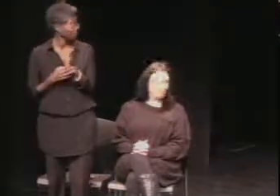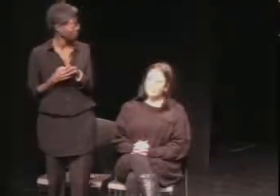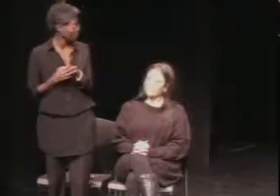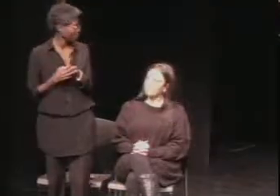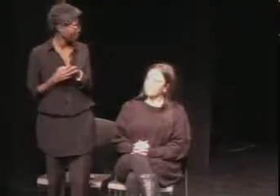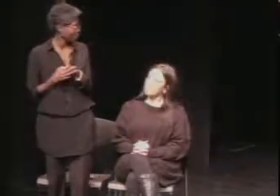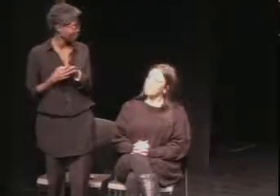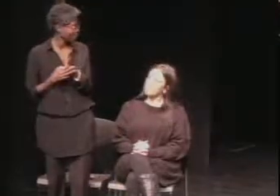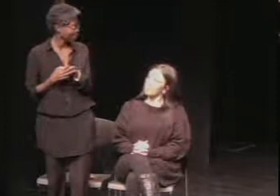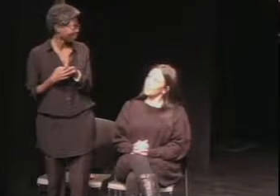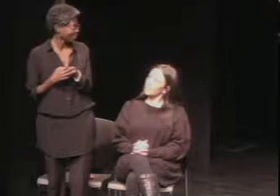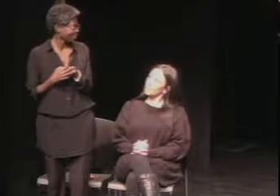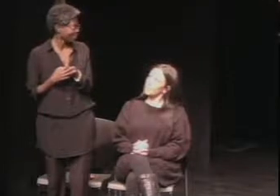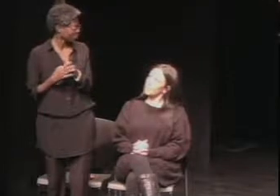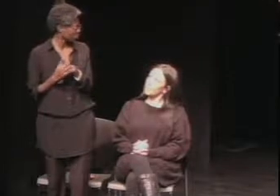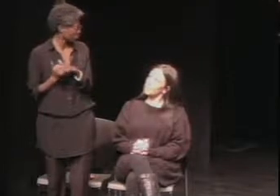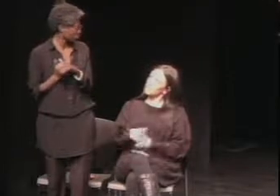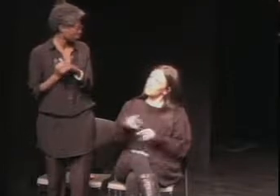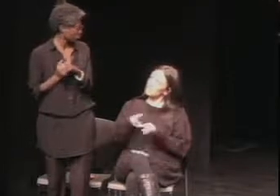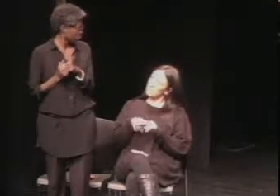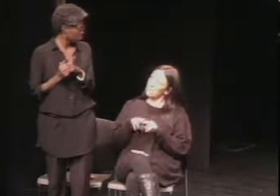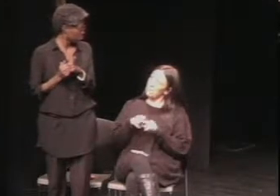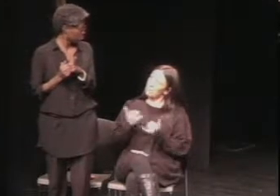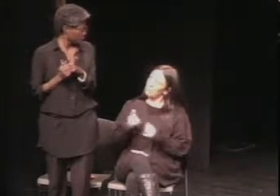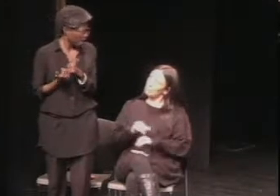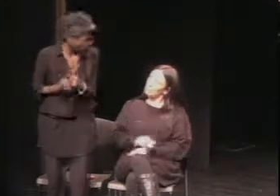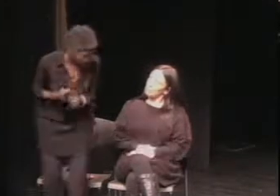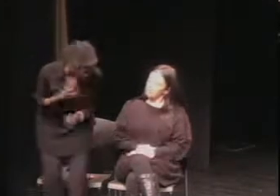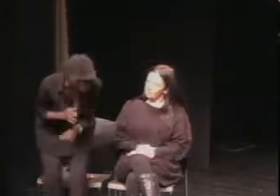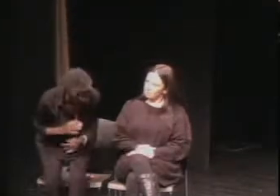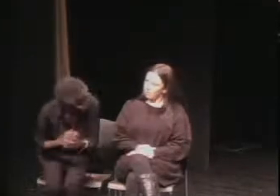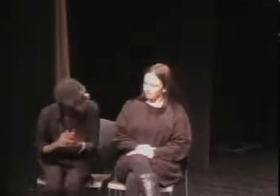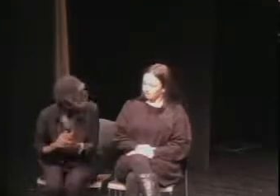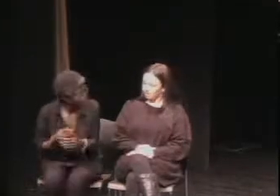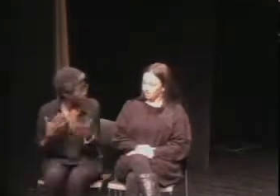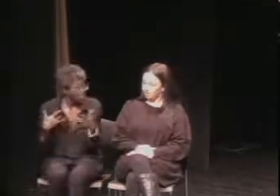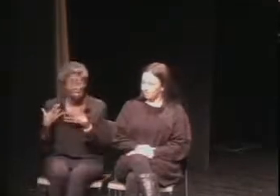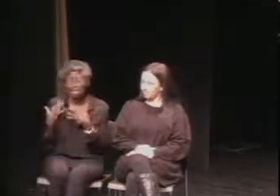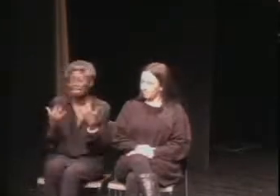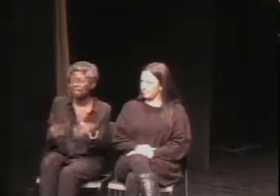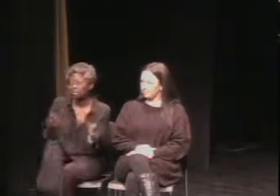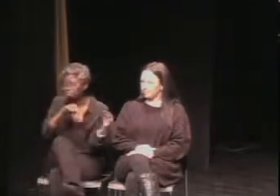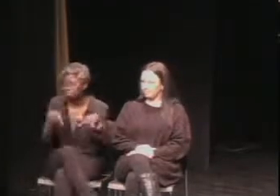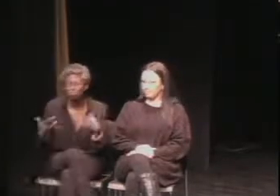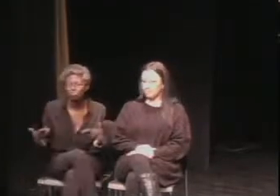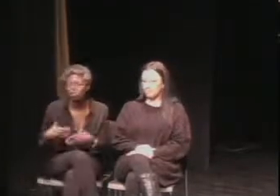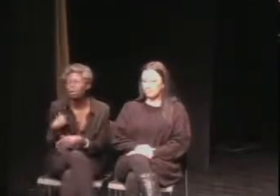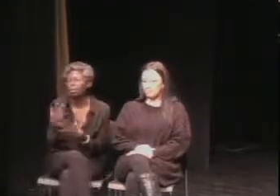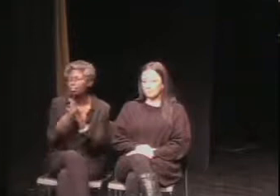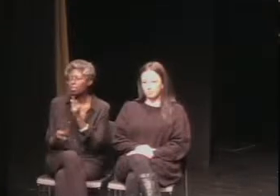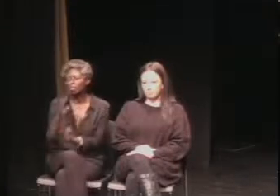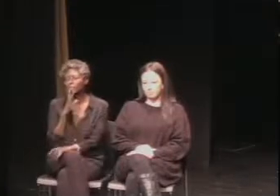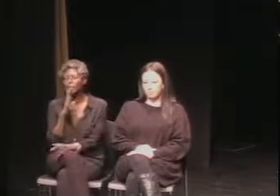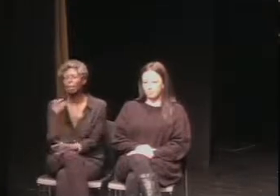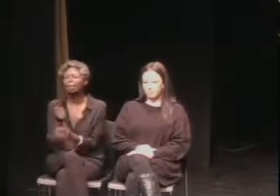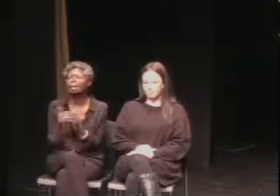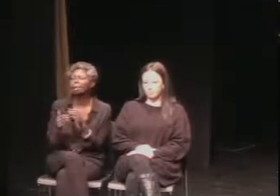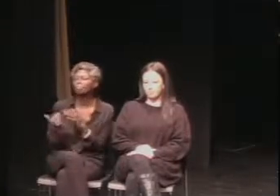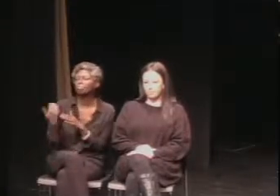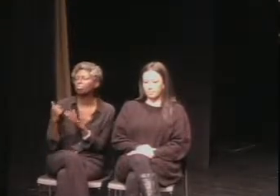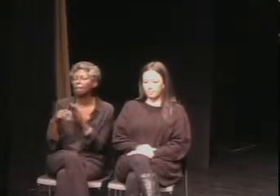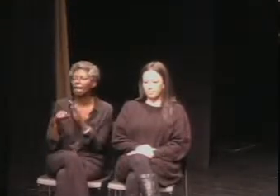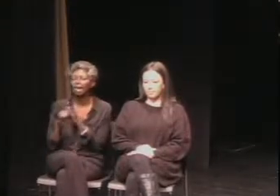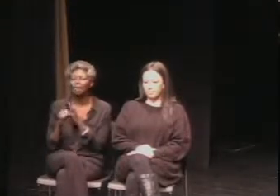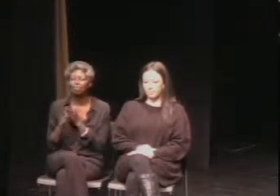Thank you so much for being here with us. Oh, I'm so glad to and be here. I'm excited to be here. Yeah. And we both were talking backstage about how much we love